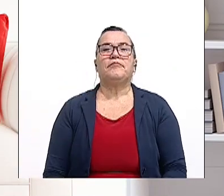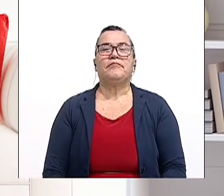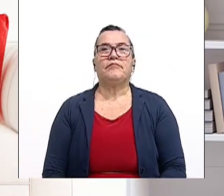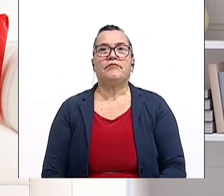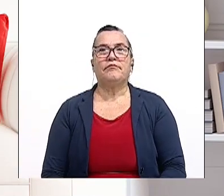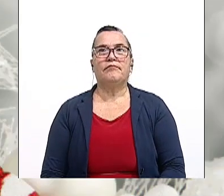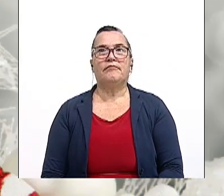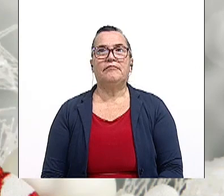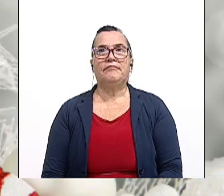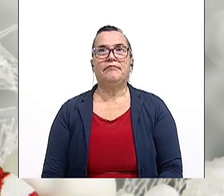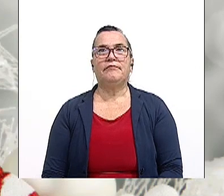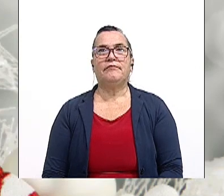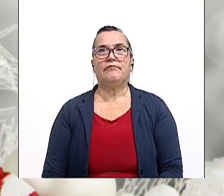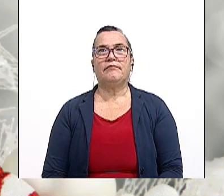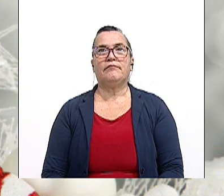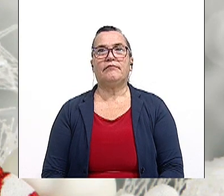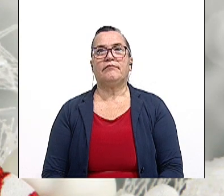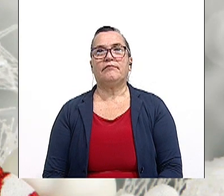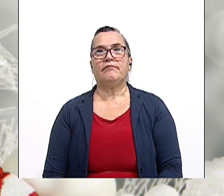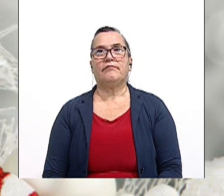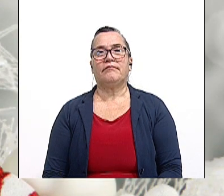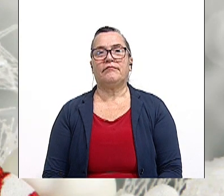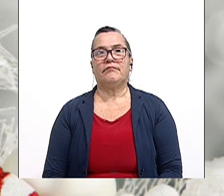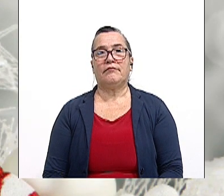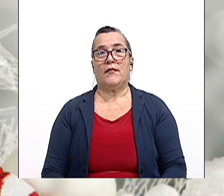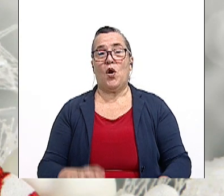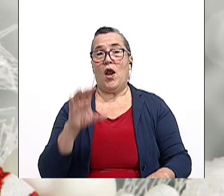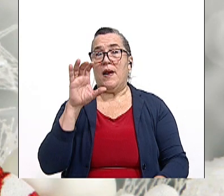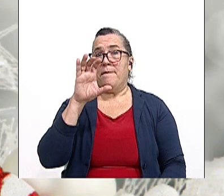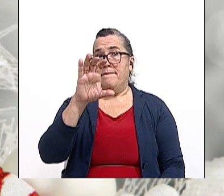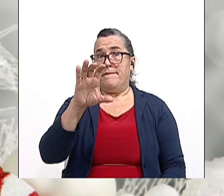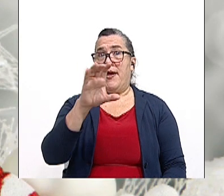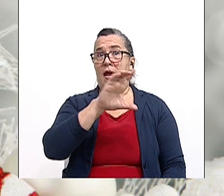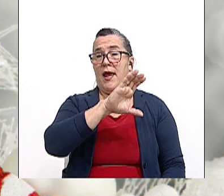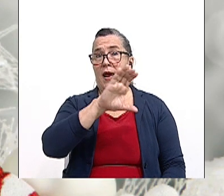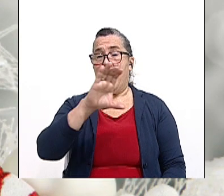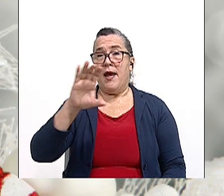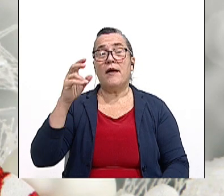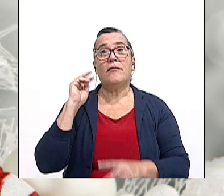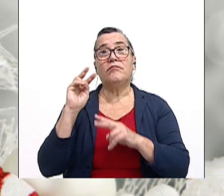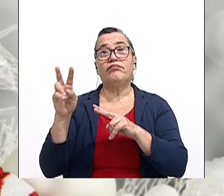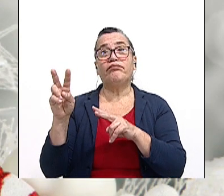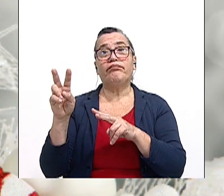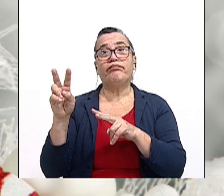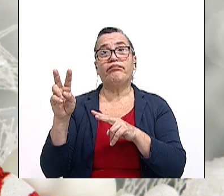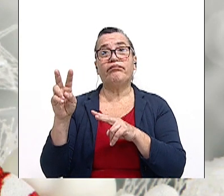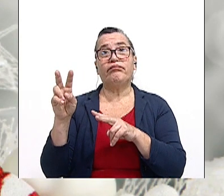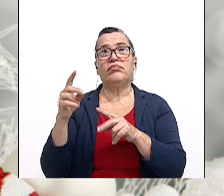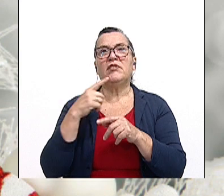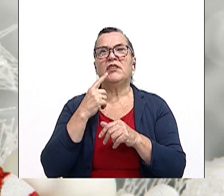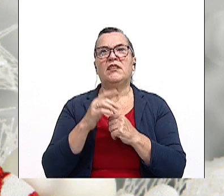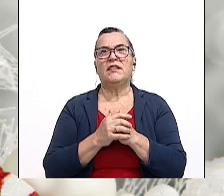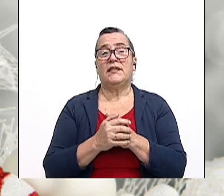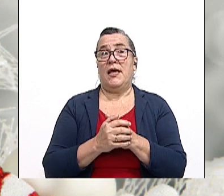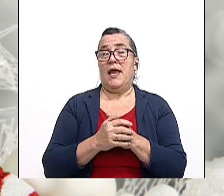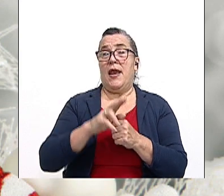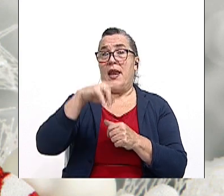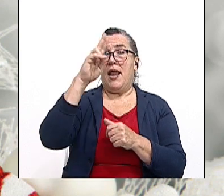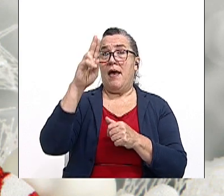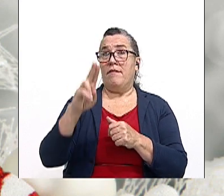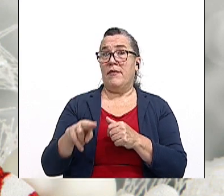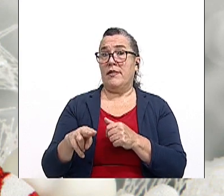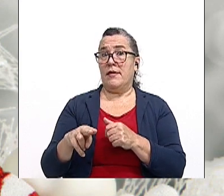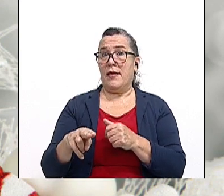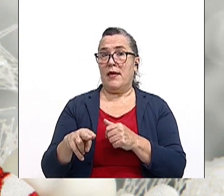Okay, so here we have all the paragraph, okay? As you can see, it says, Christmas is a